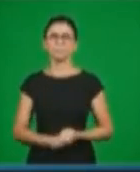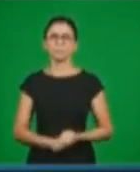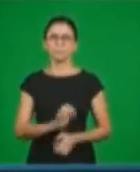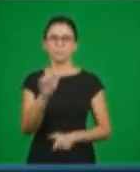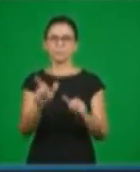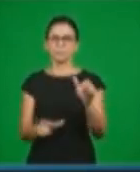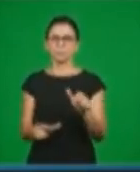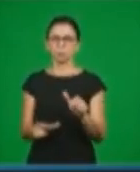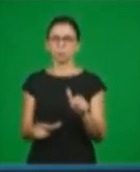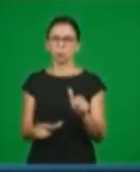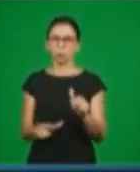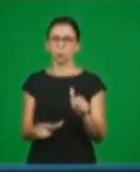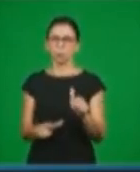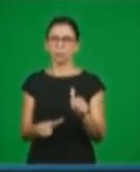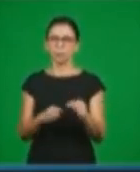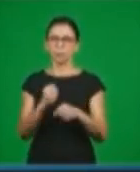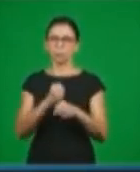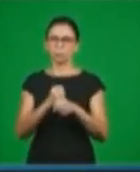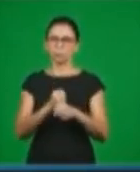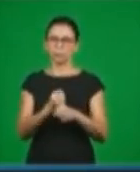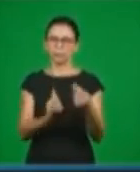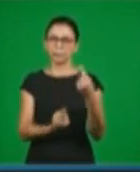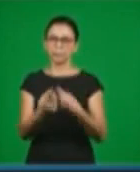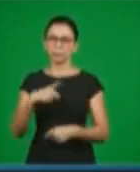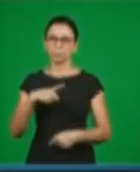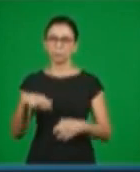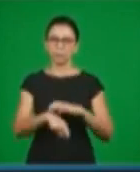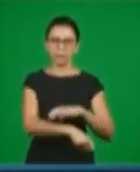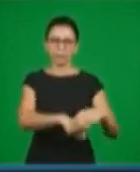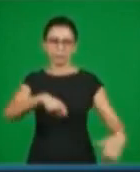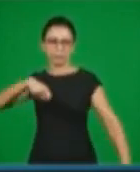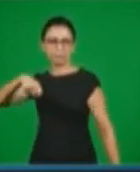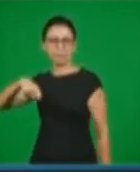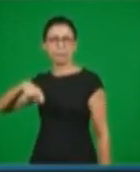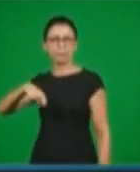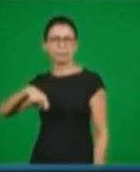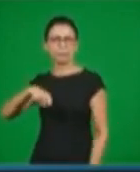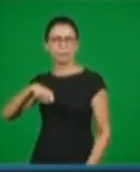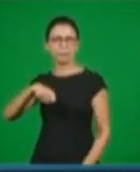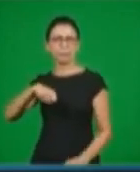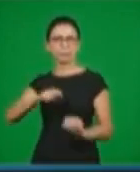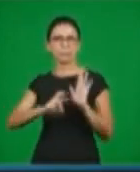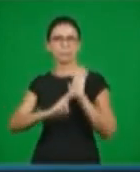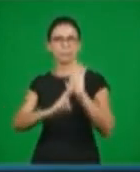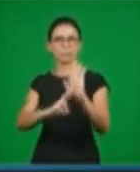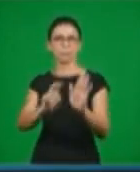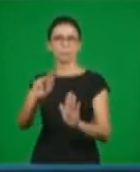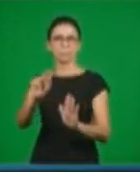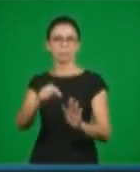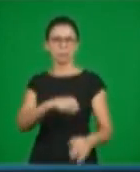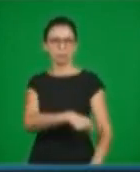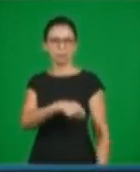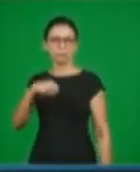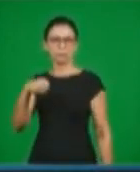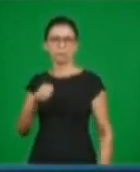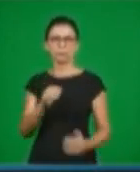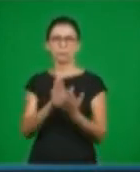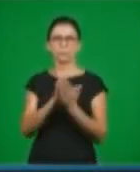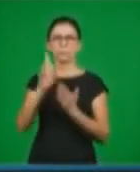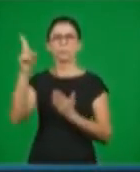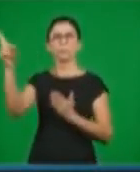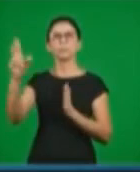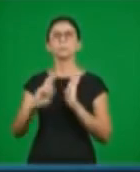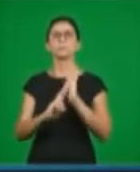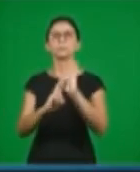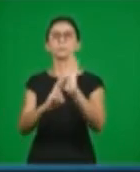Every one of the builders had his sword. The sword talks about what? The sword talks about